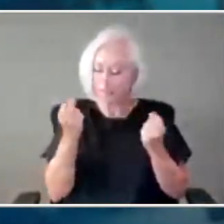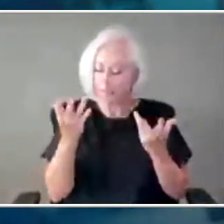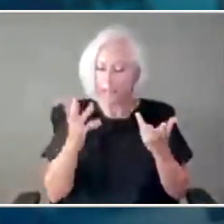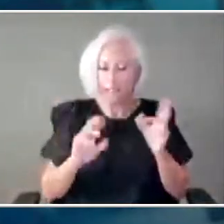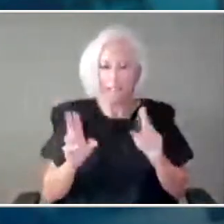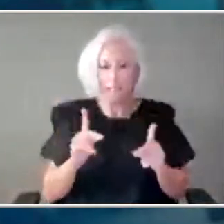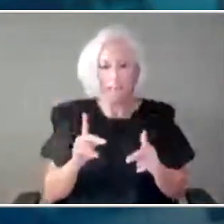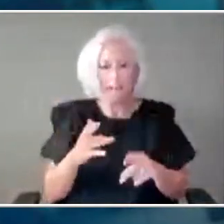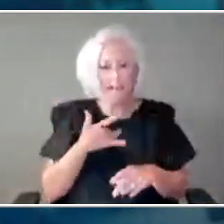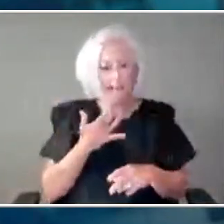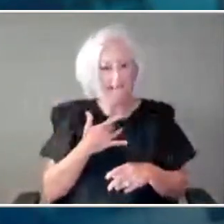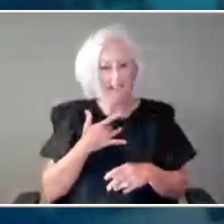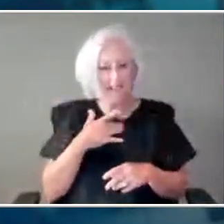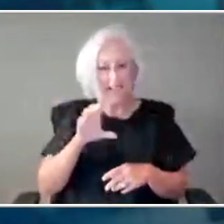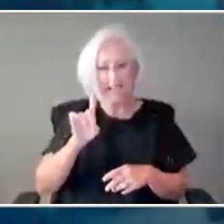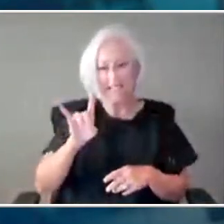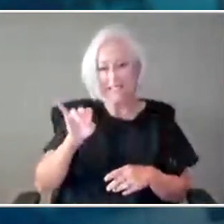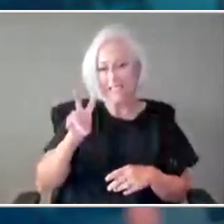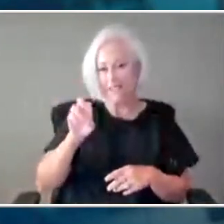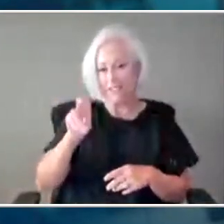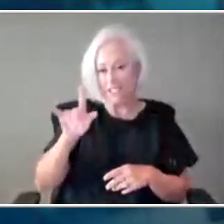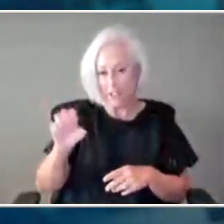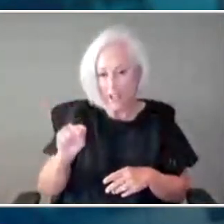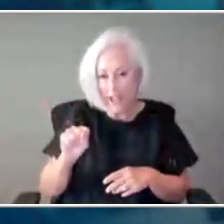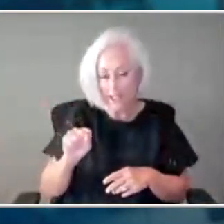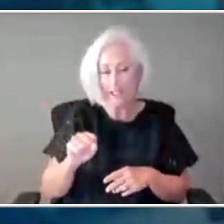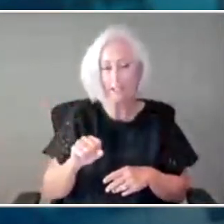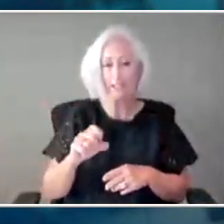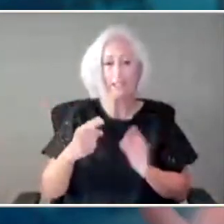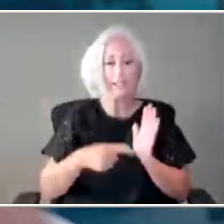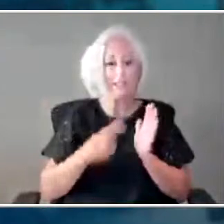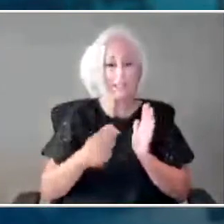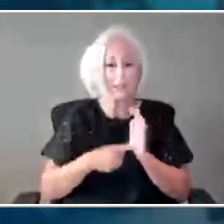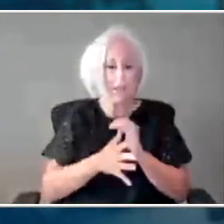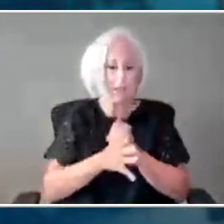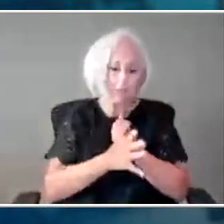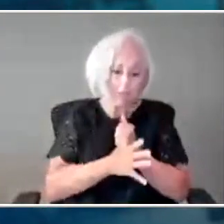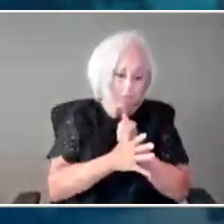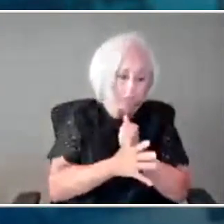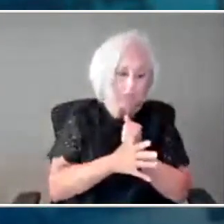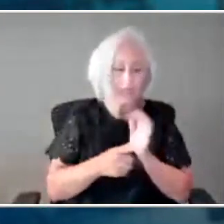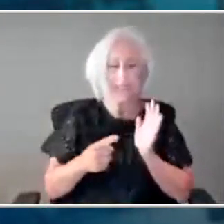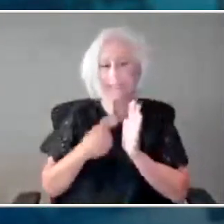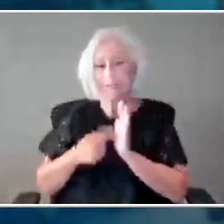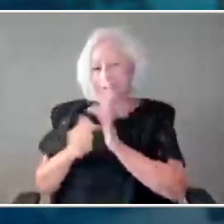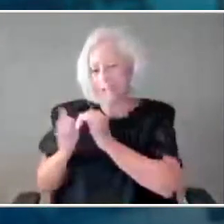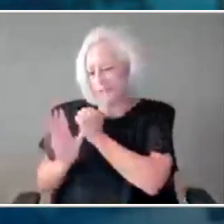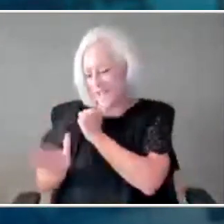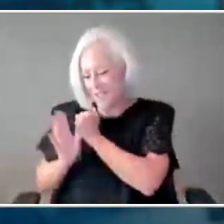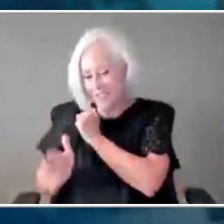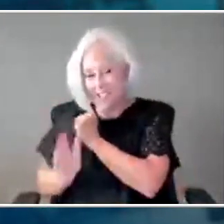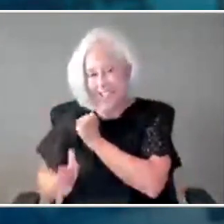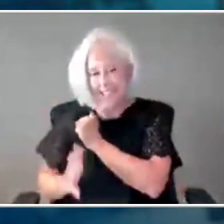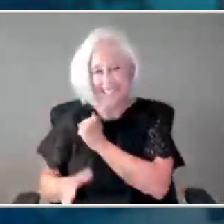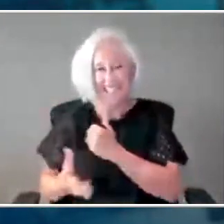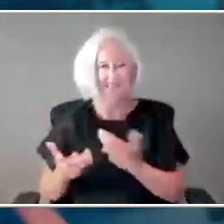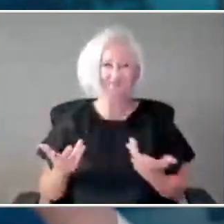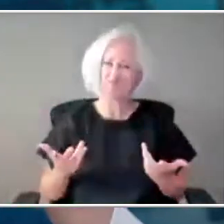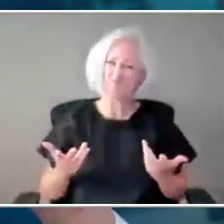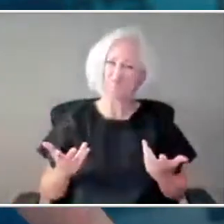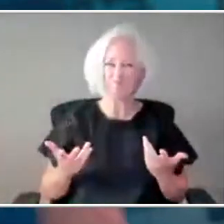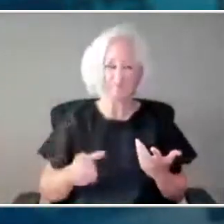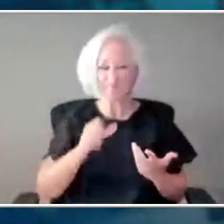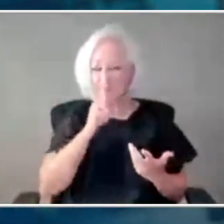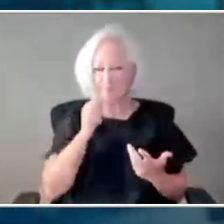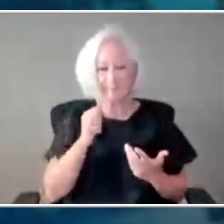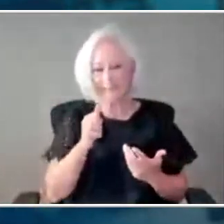diverticulitis-like symptoms where they're getting some diarrhea, or they're kind of sometimes constipated and then getting diarrhea that's just not. People will be like, I've had some GI, everyone has some